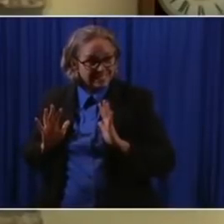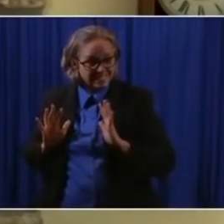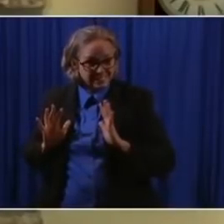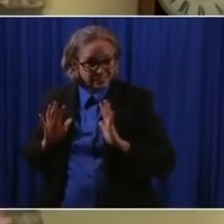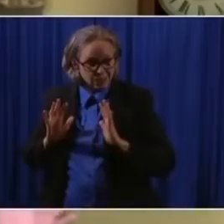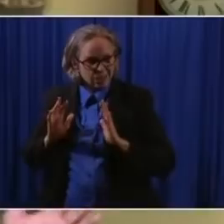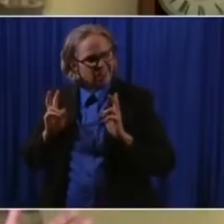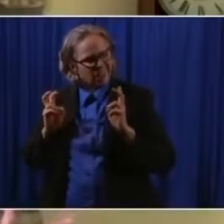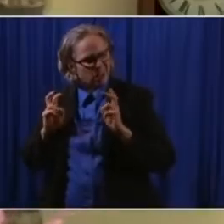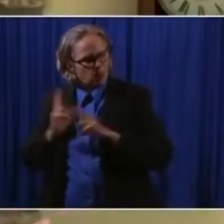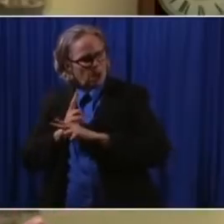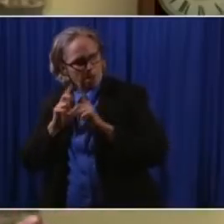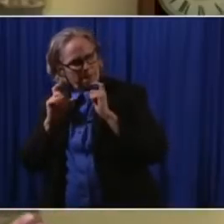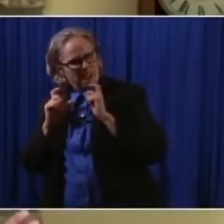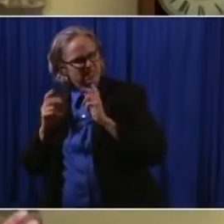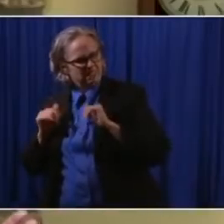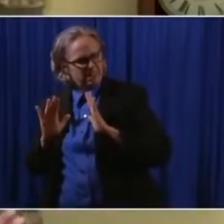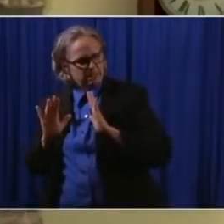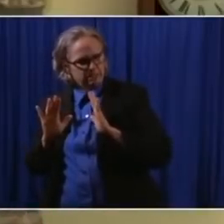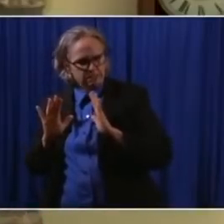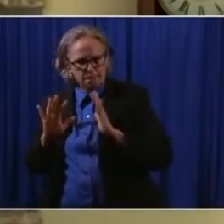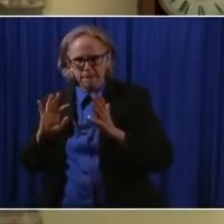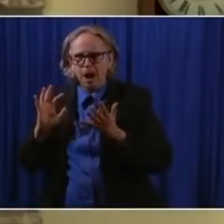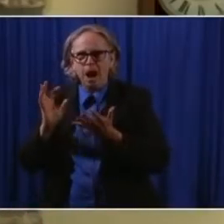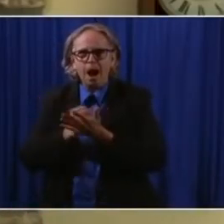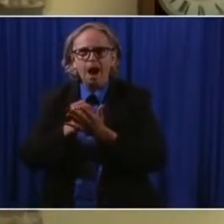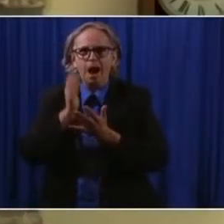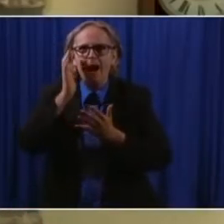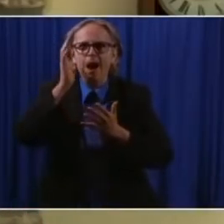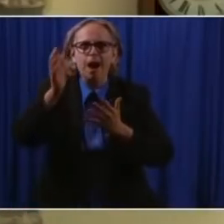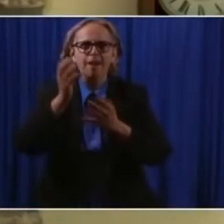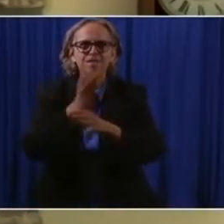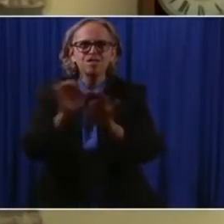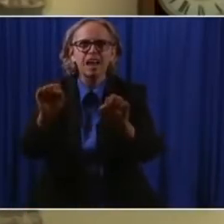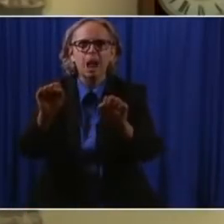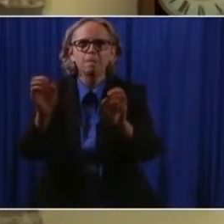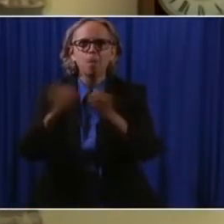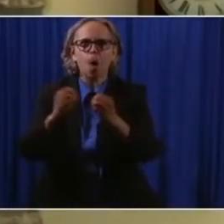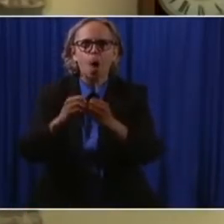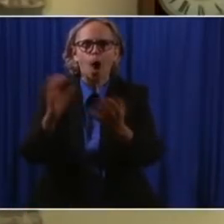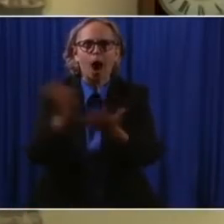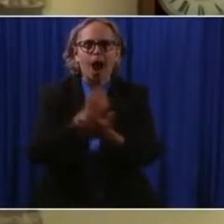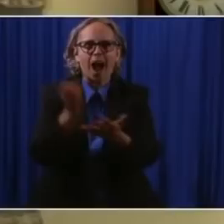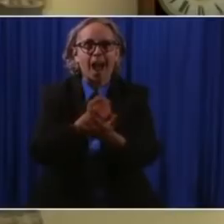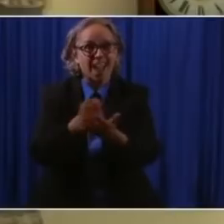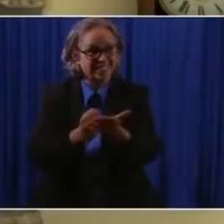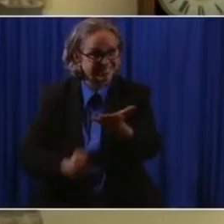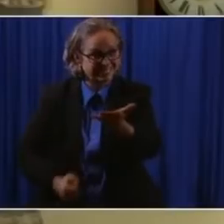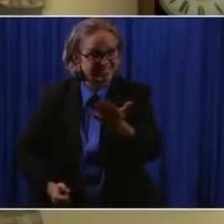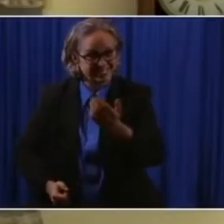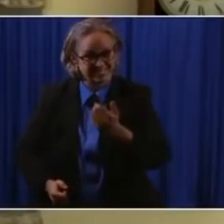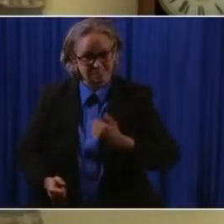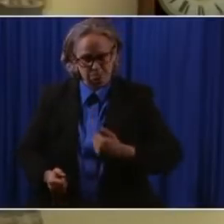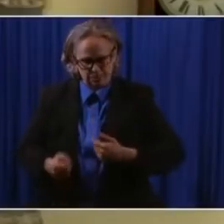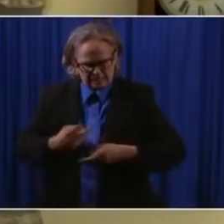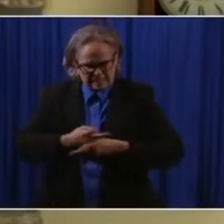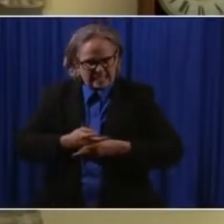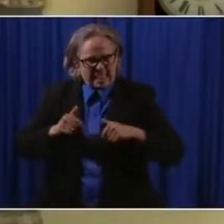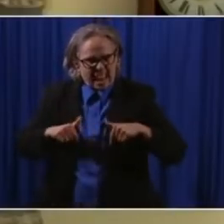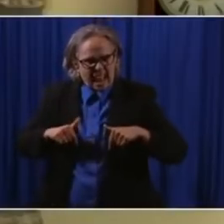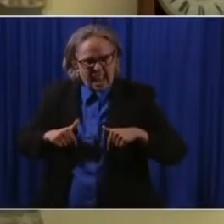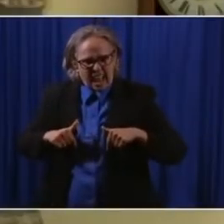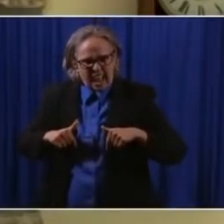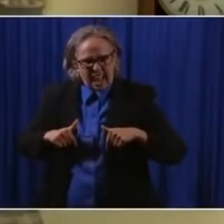so that you can have more freedom. I mean, to me, that is the ultimate conservative approach, cautious conservative approach. It is